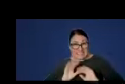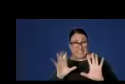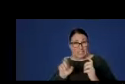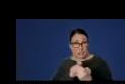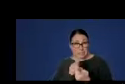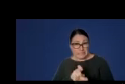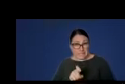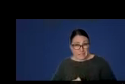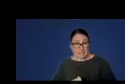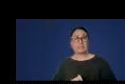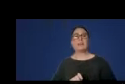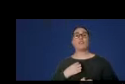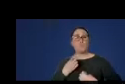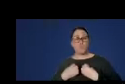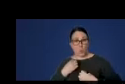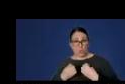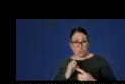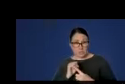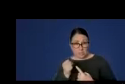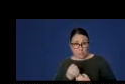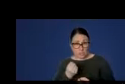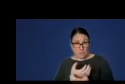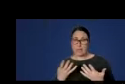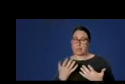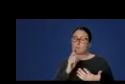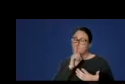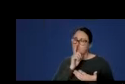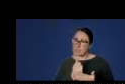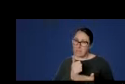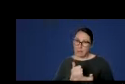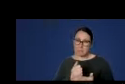extremely helpful moving forward with criminal prosecution.